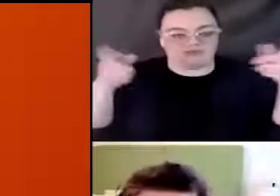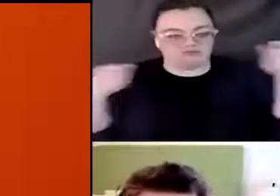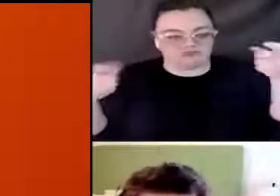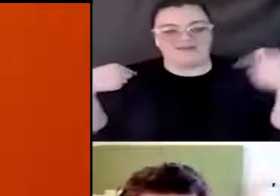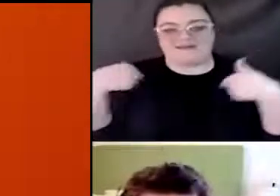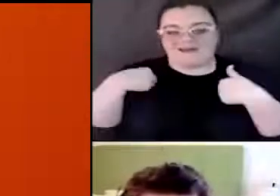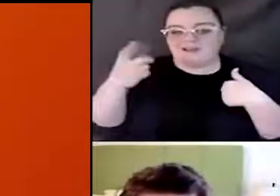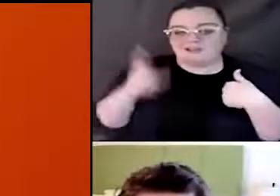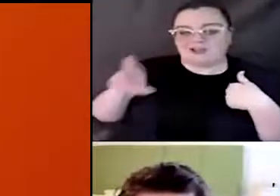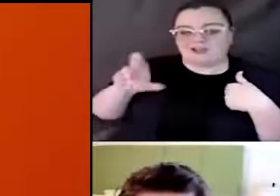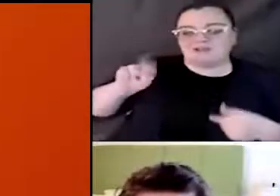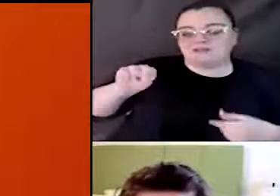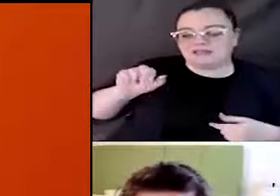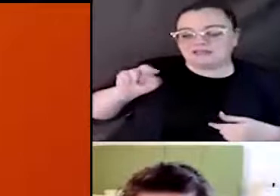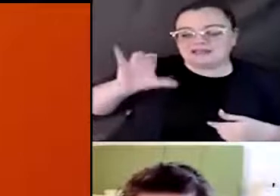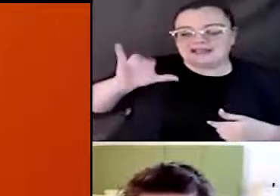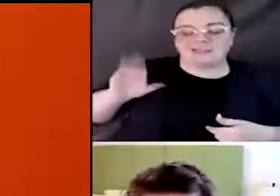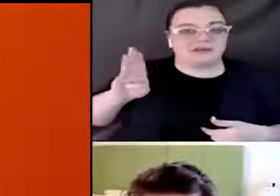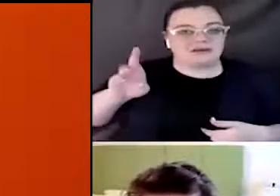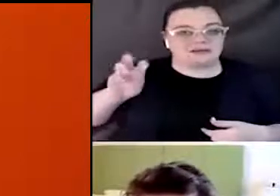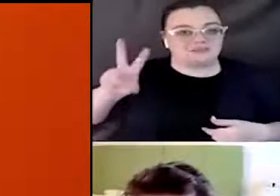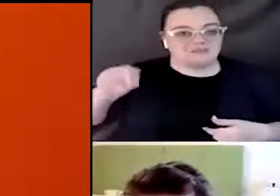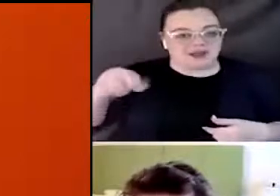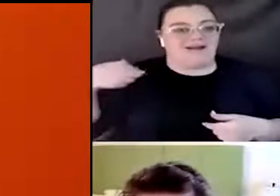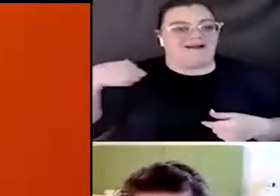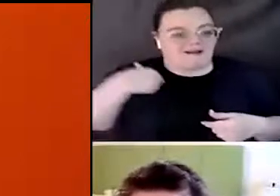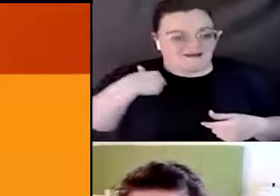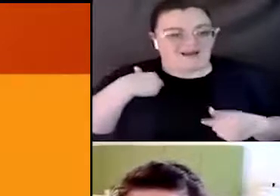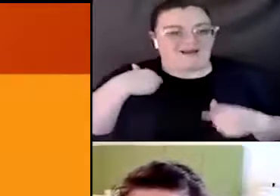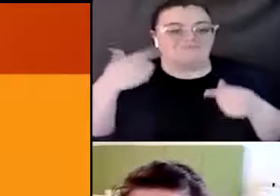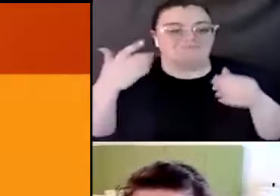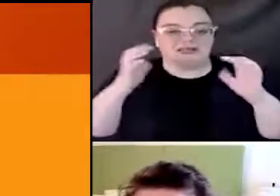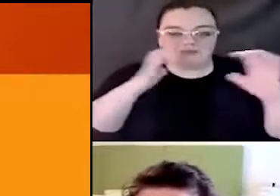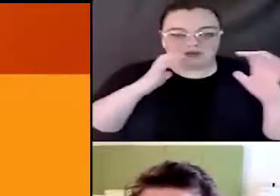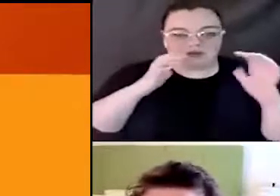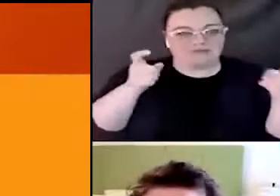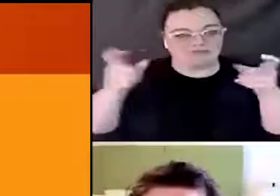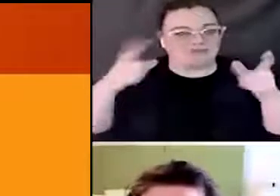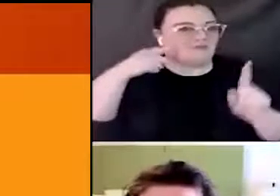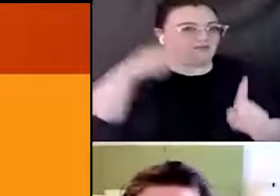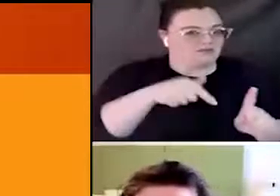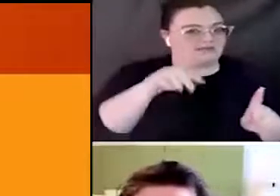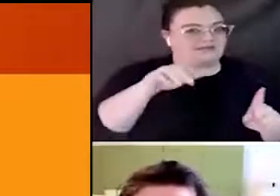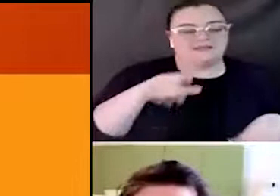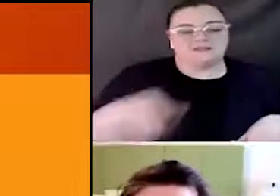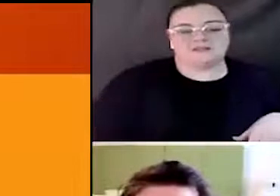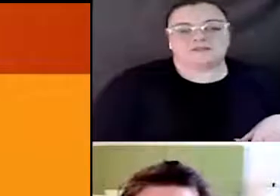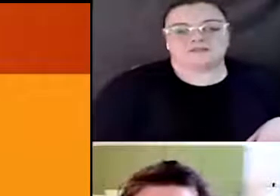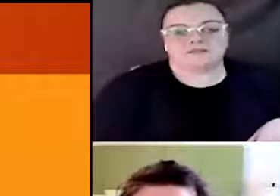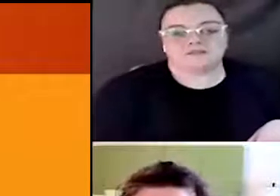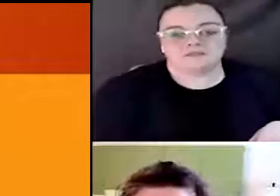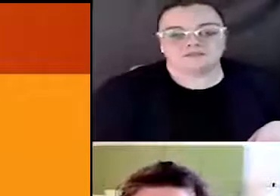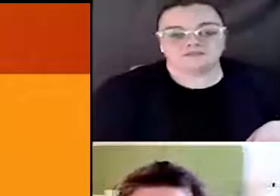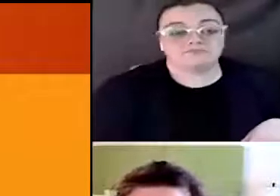Preparedness Program Manager for the Department of Emergency Management. And our project was looking at, we